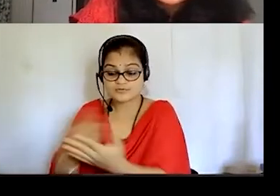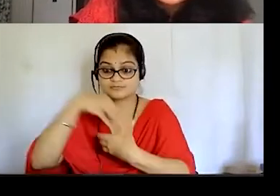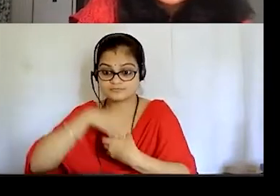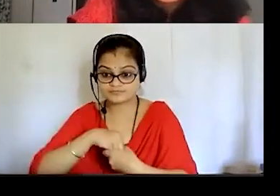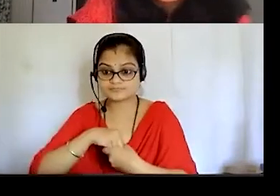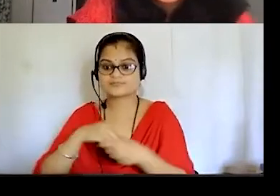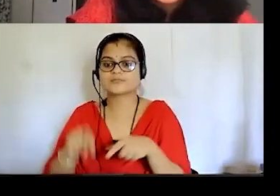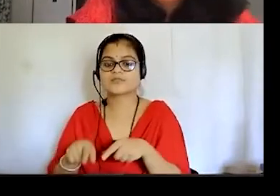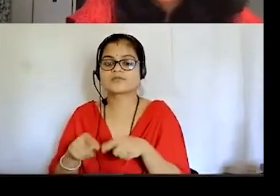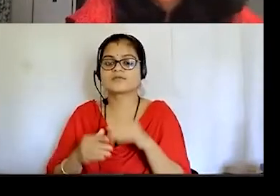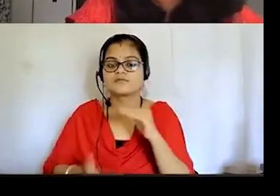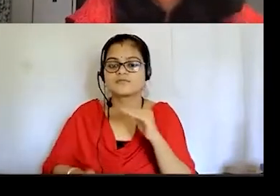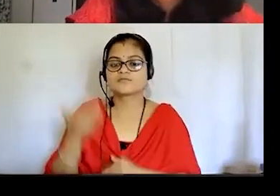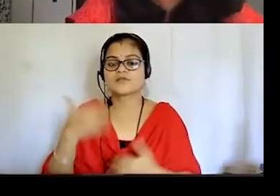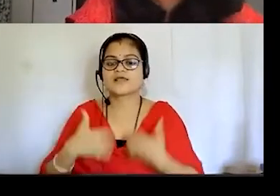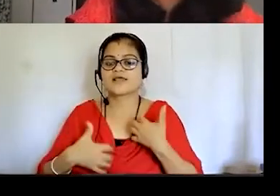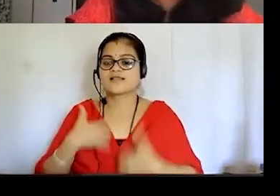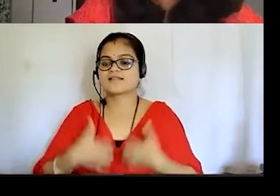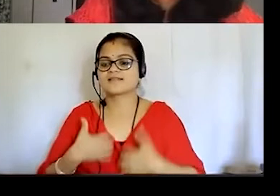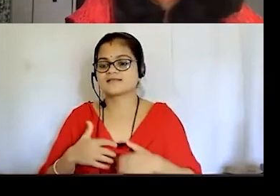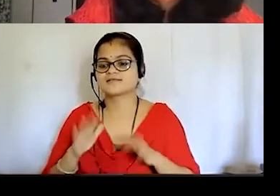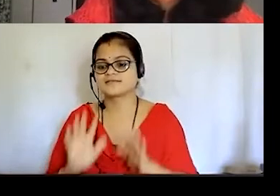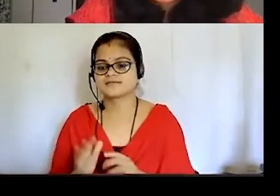to interesting hybrids.